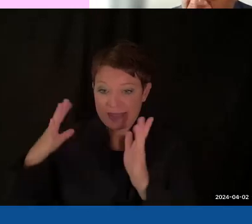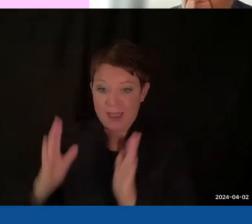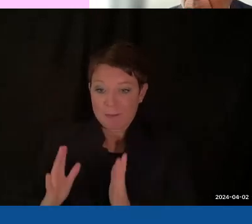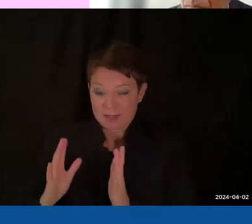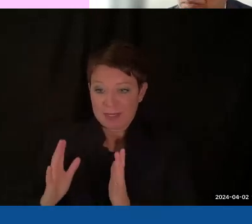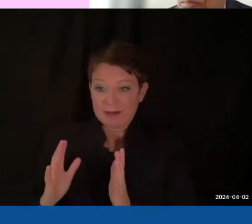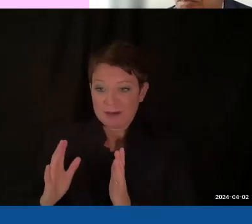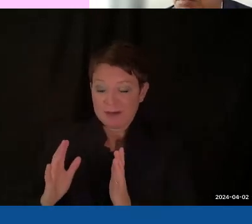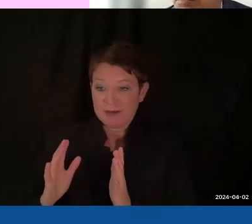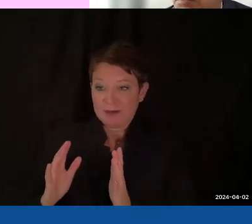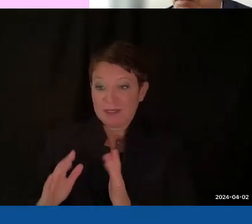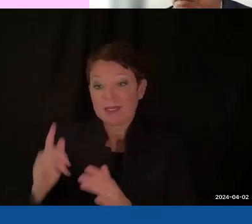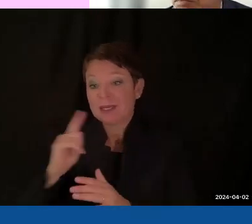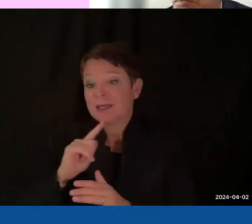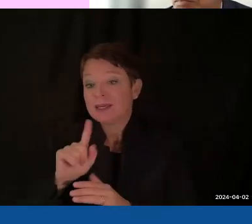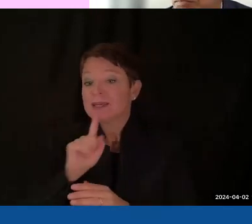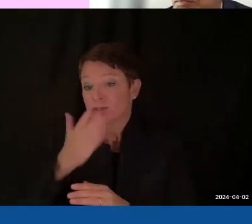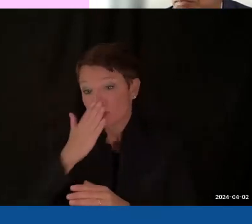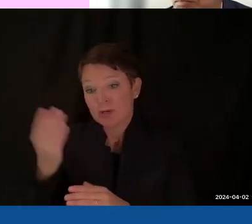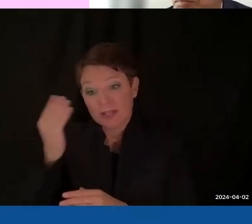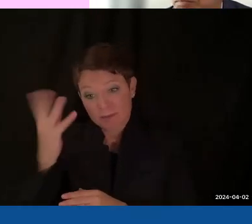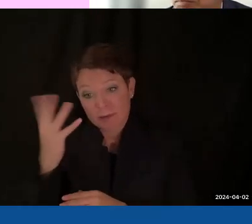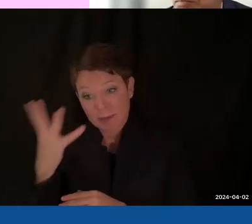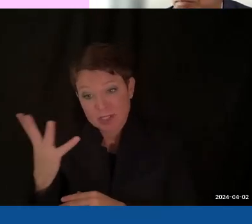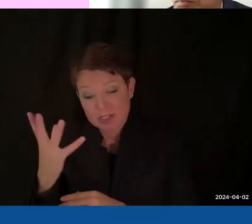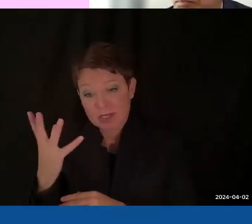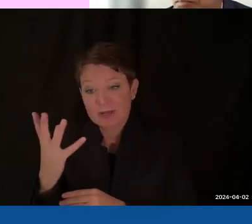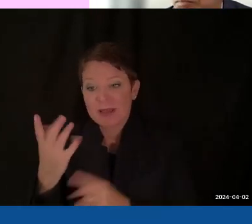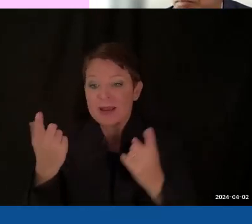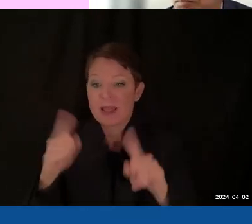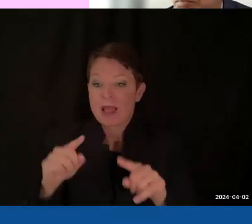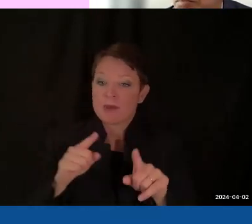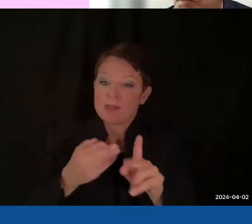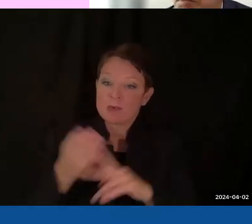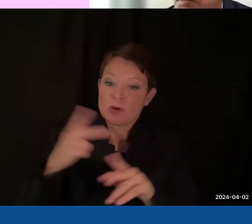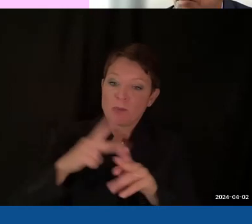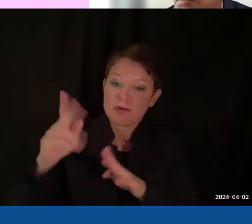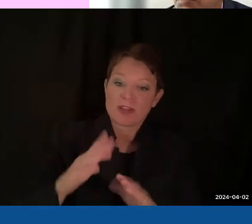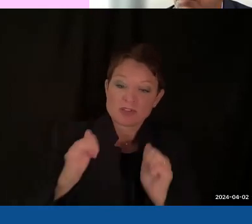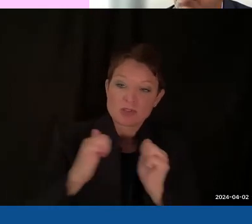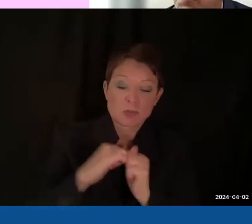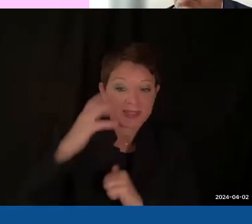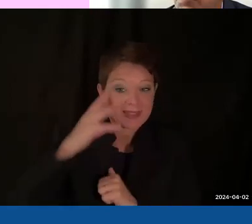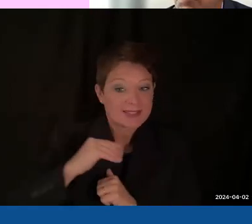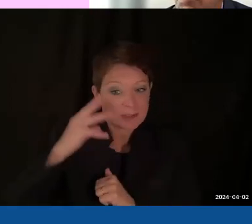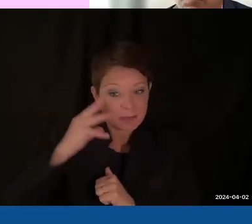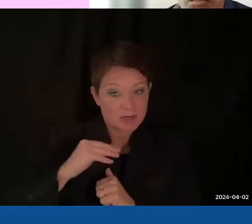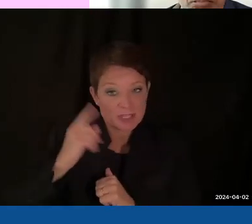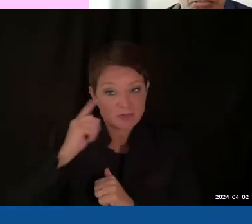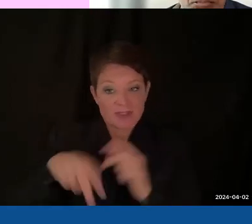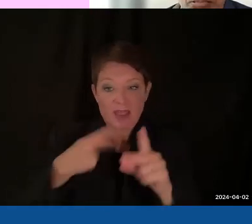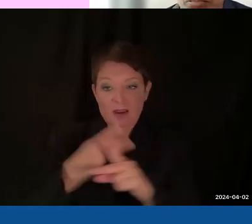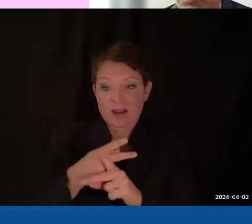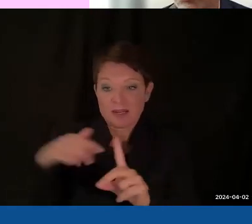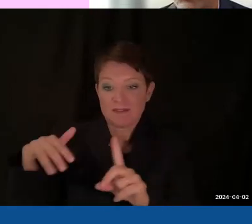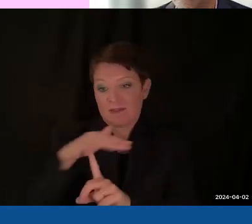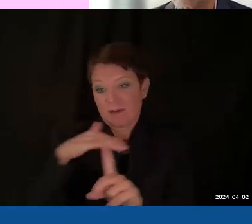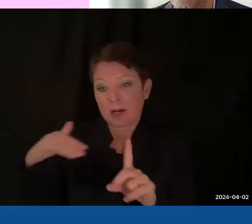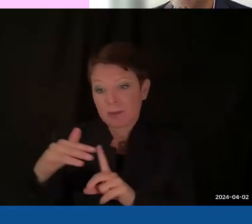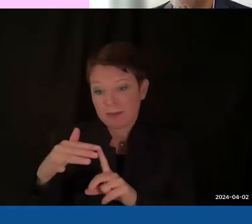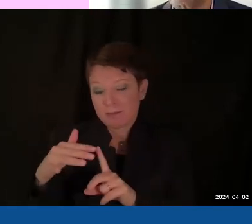is good information, and it's done by professionals with experience in this type of environment.